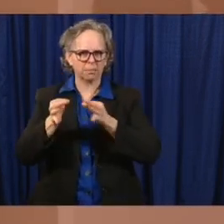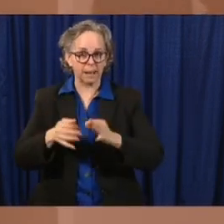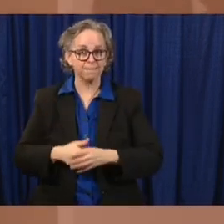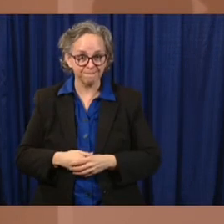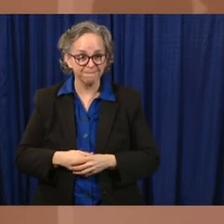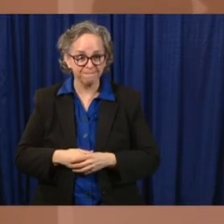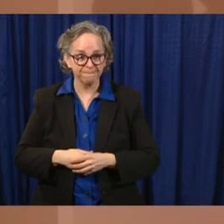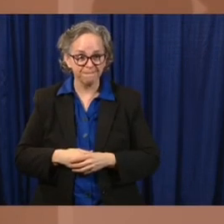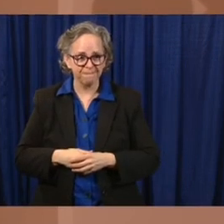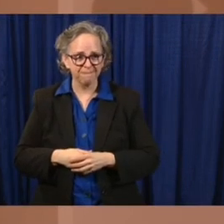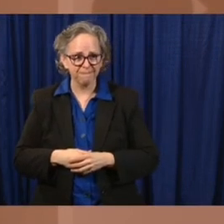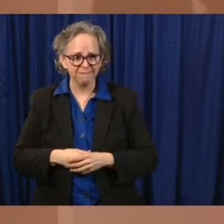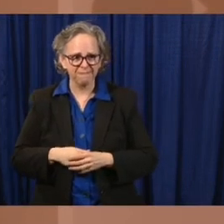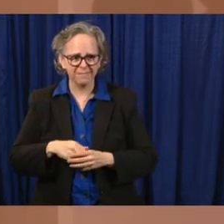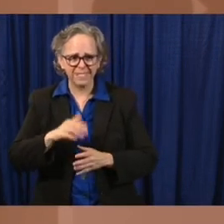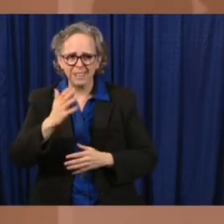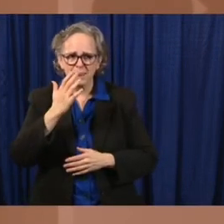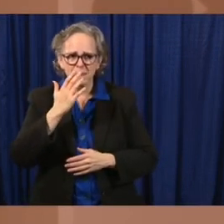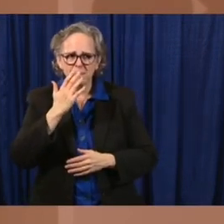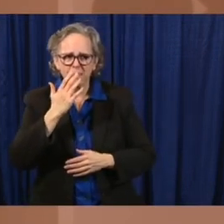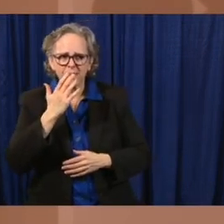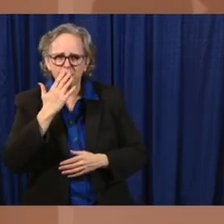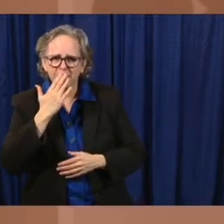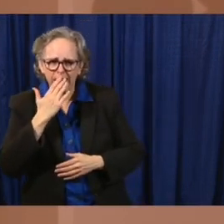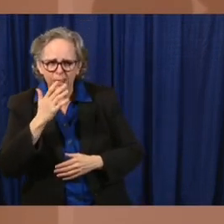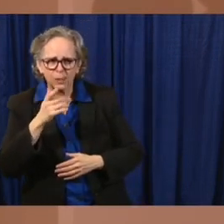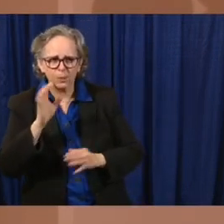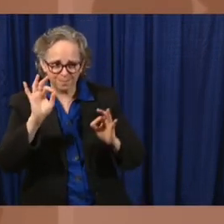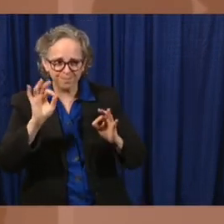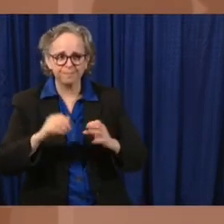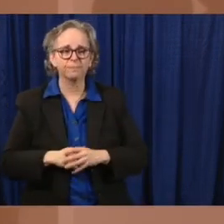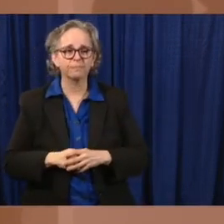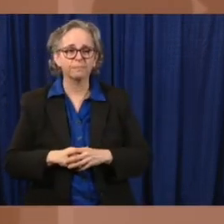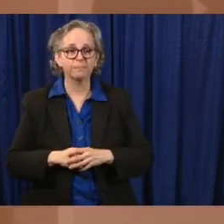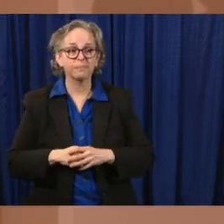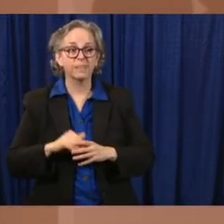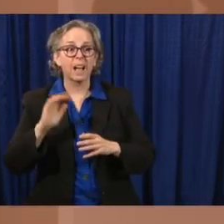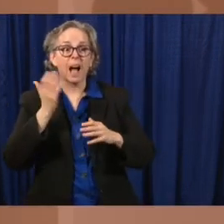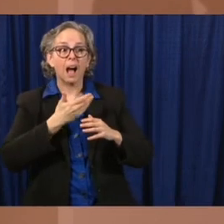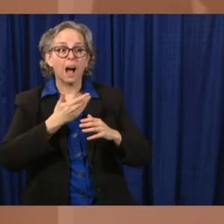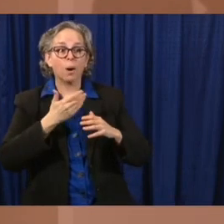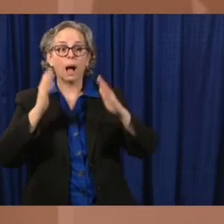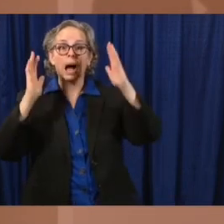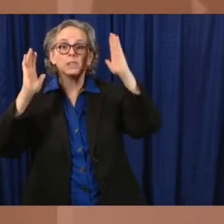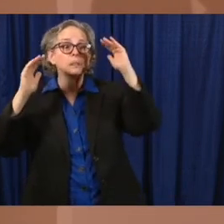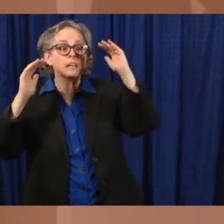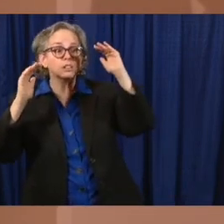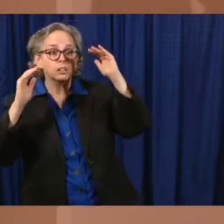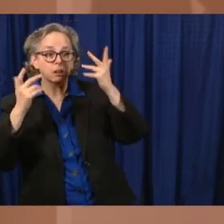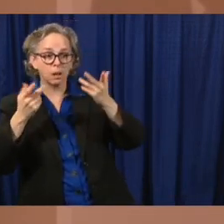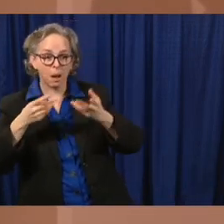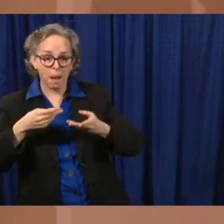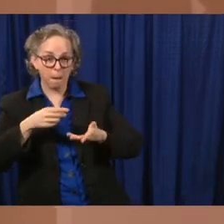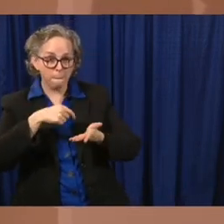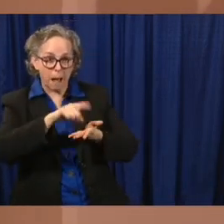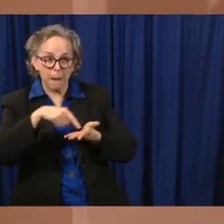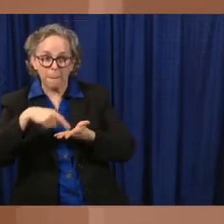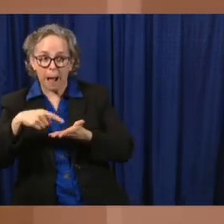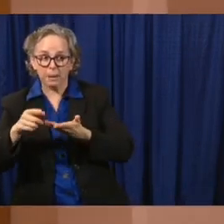Thank you, Lieutenant Governor. Our expectation is to begin issuing those payments by the end of next